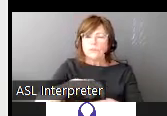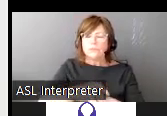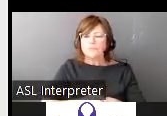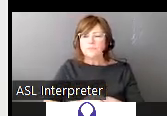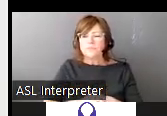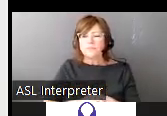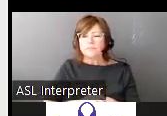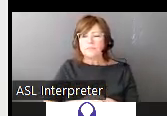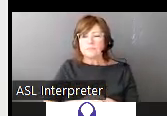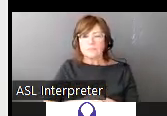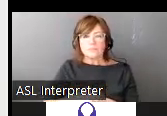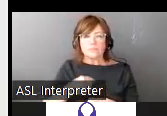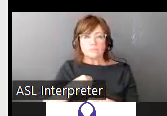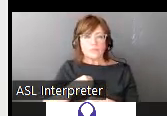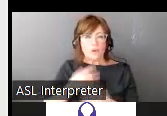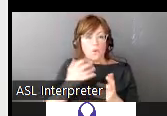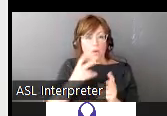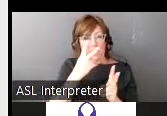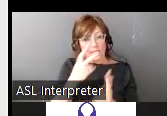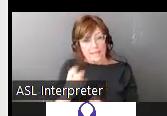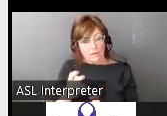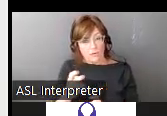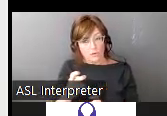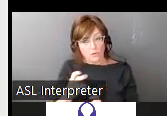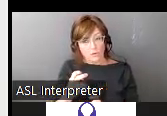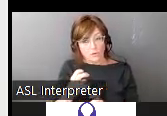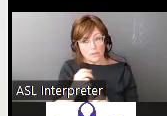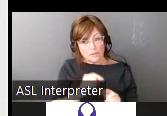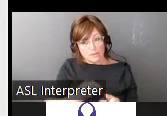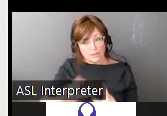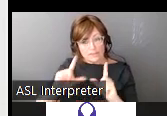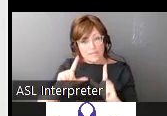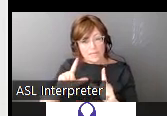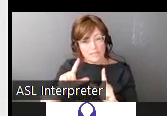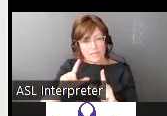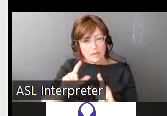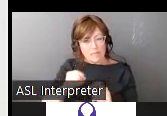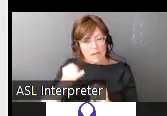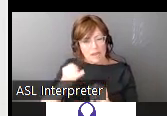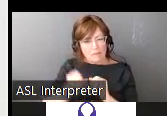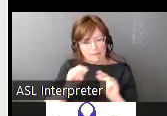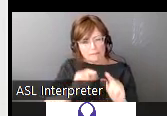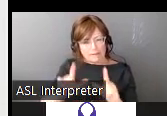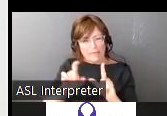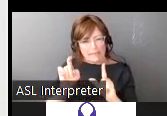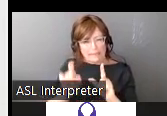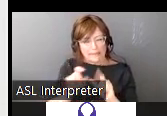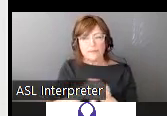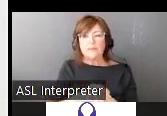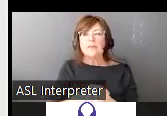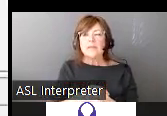if you'd like me to download the deck, or I think you just need to click on the last slide. Yeah,